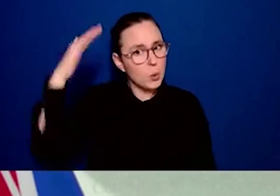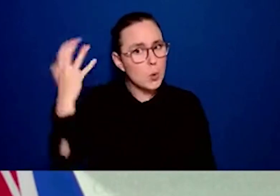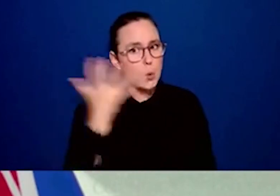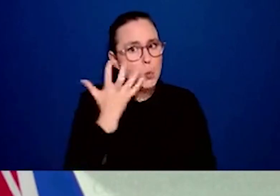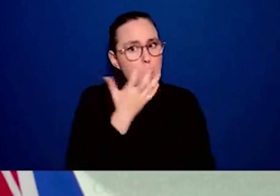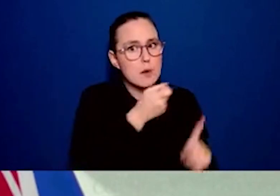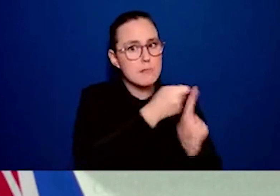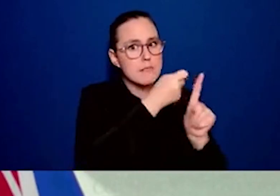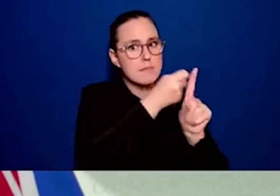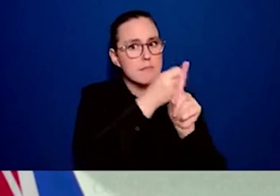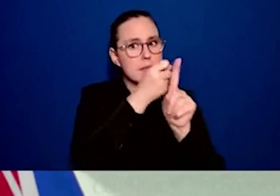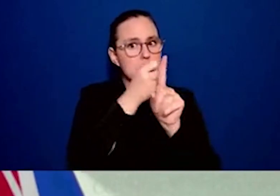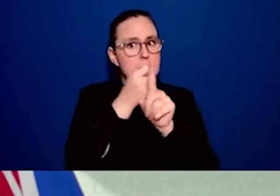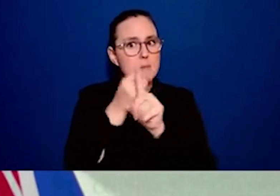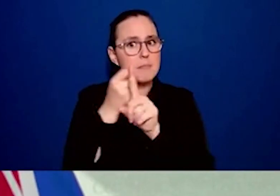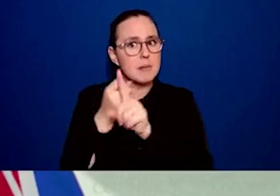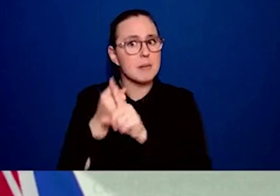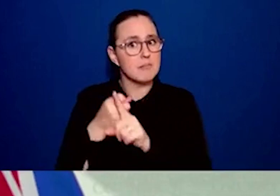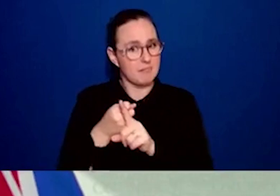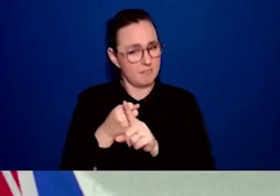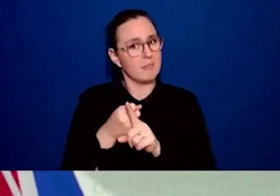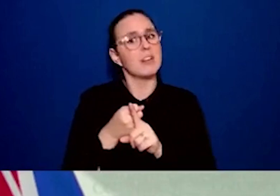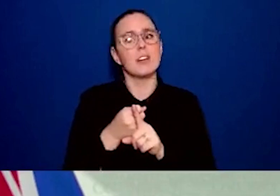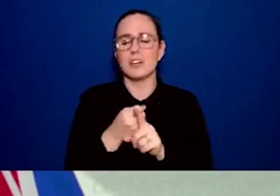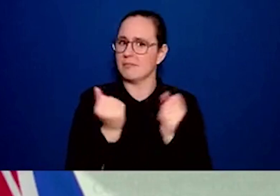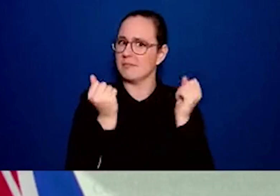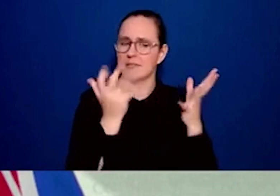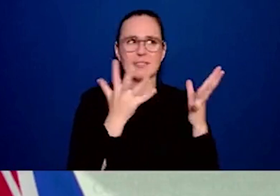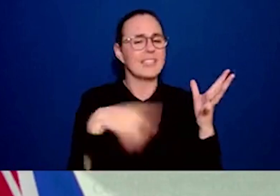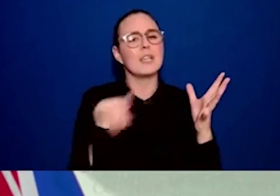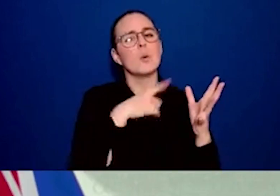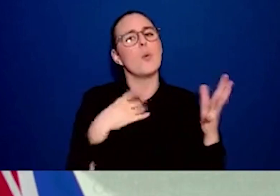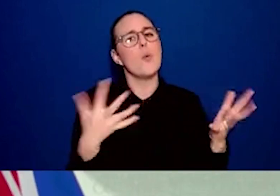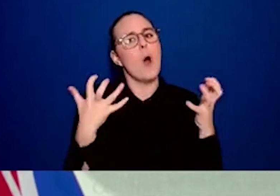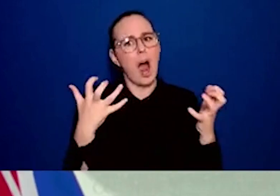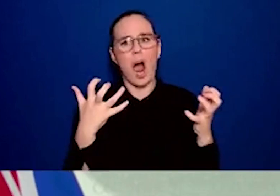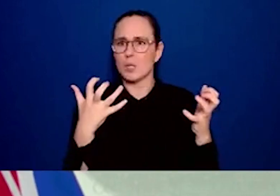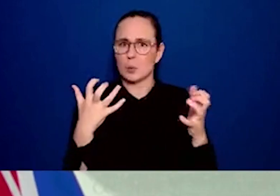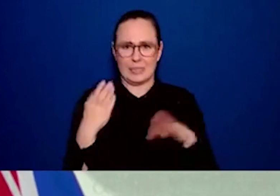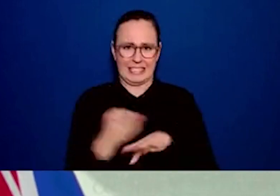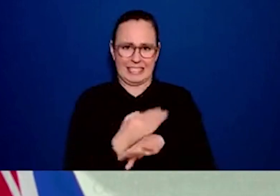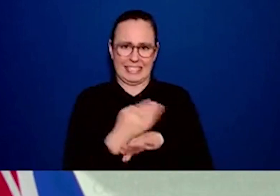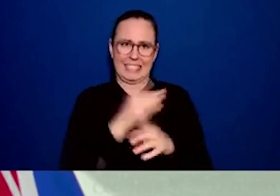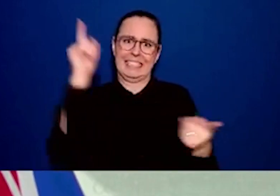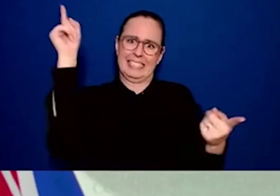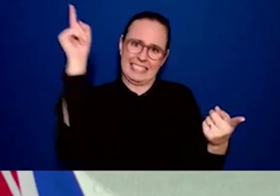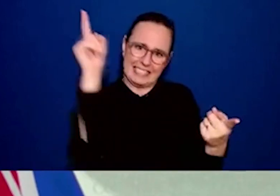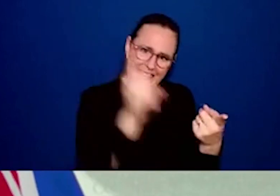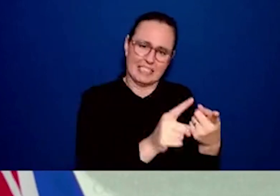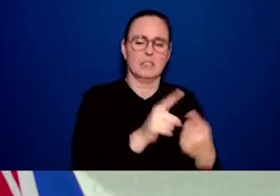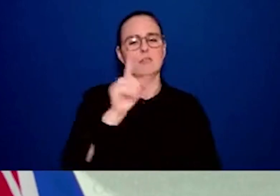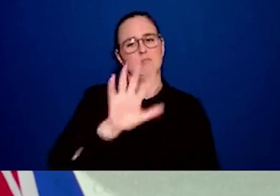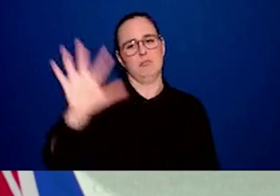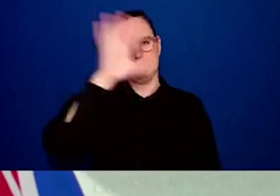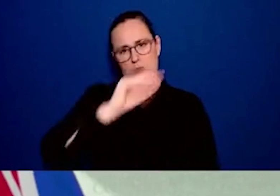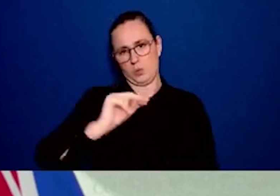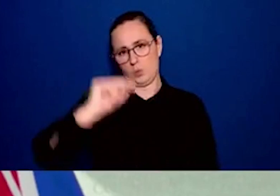Northern Health region, and so we're continuing to work on both those things. And did you have a follow-up?